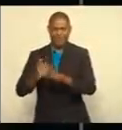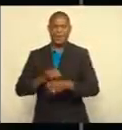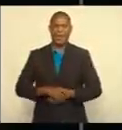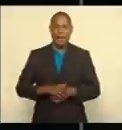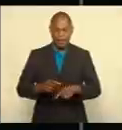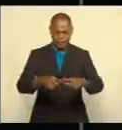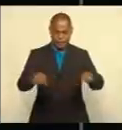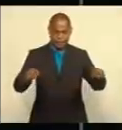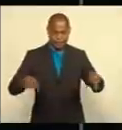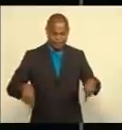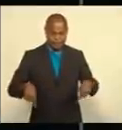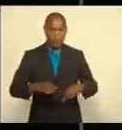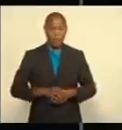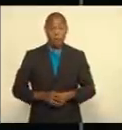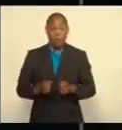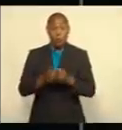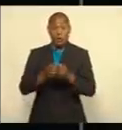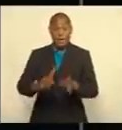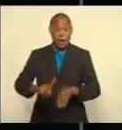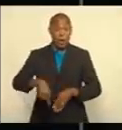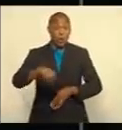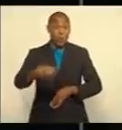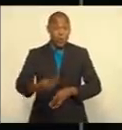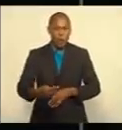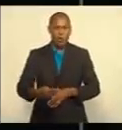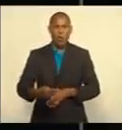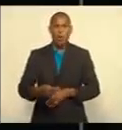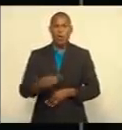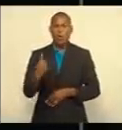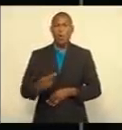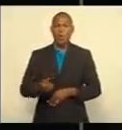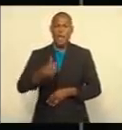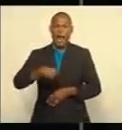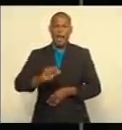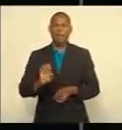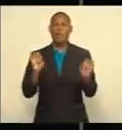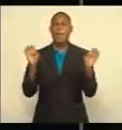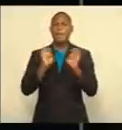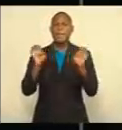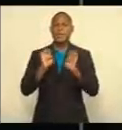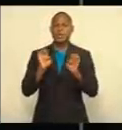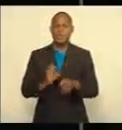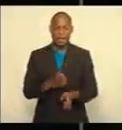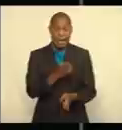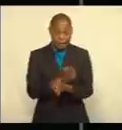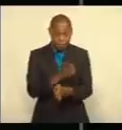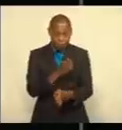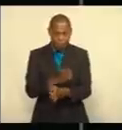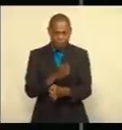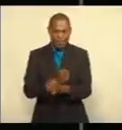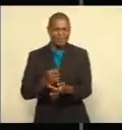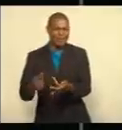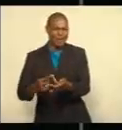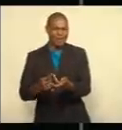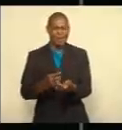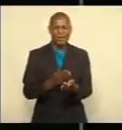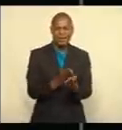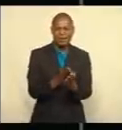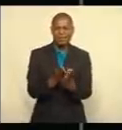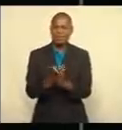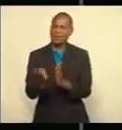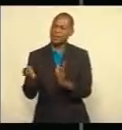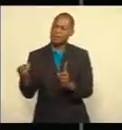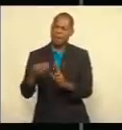to this, starting tomorrow, movement will only be allowed for emergency purposes, employment and other essential services. Josiah